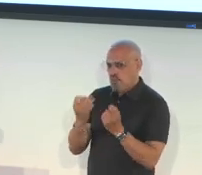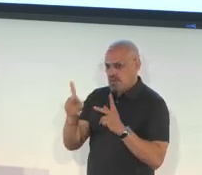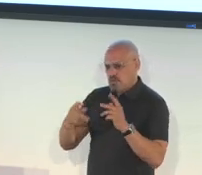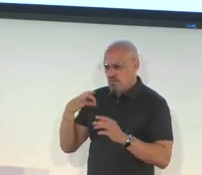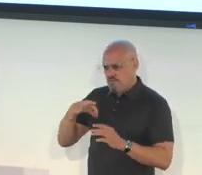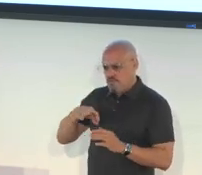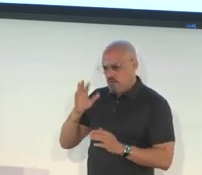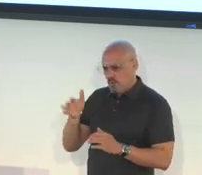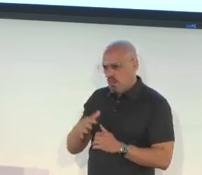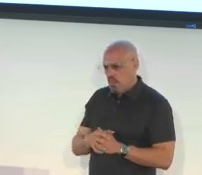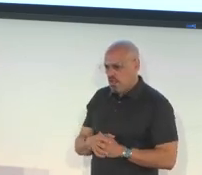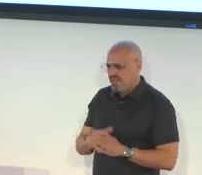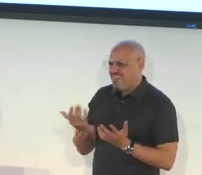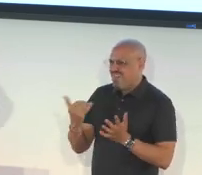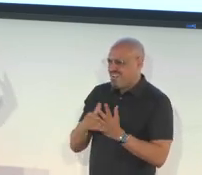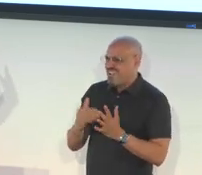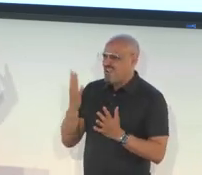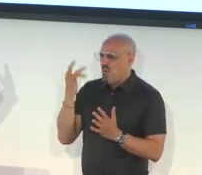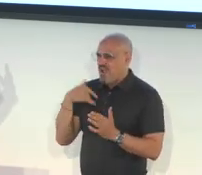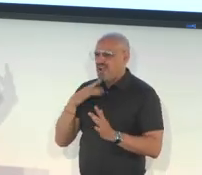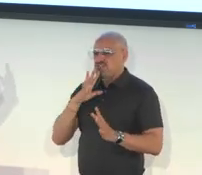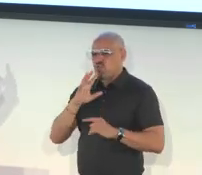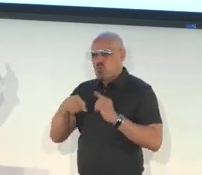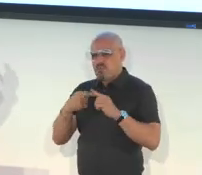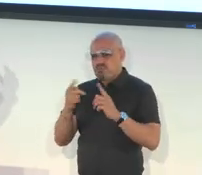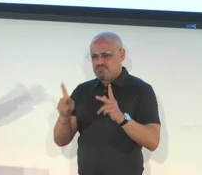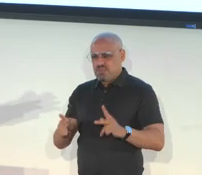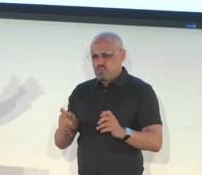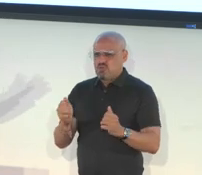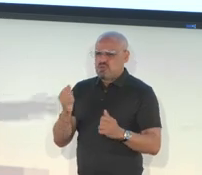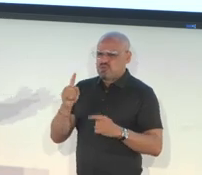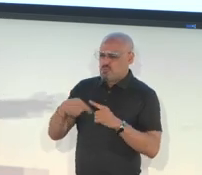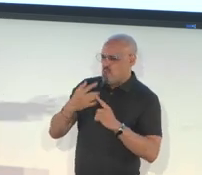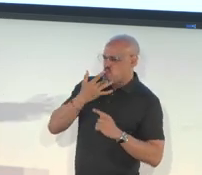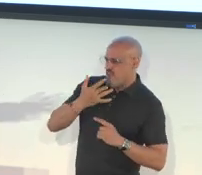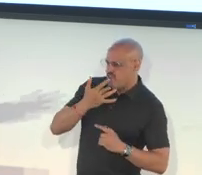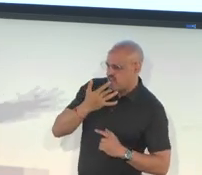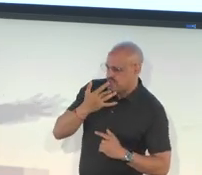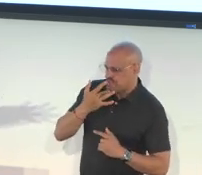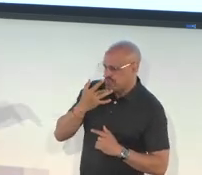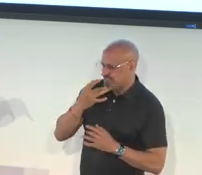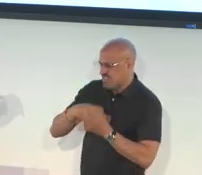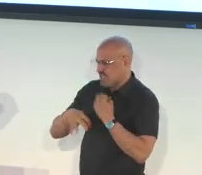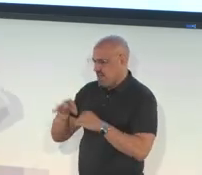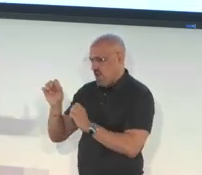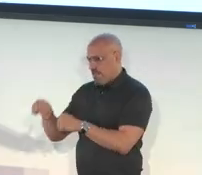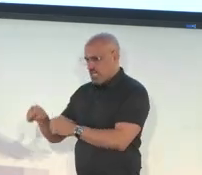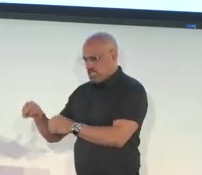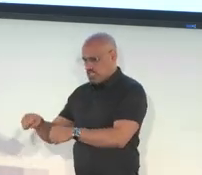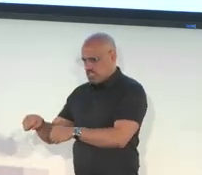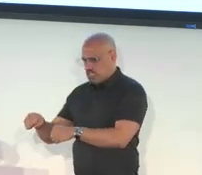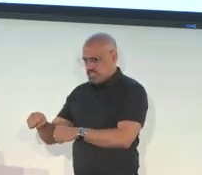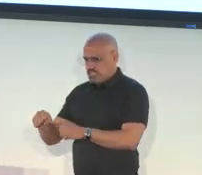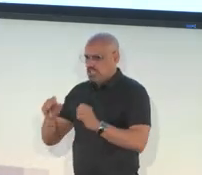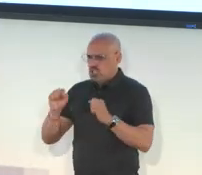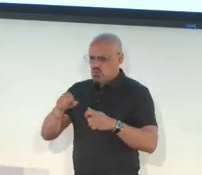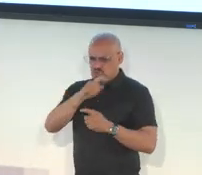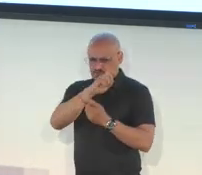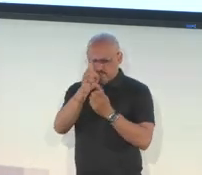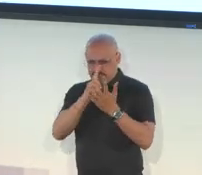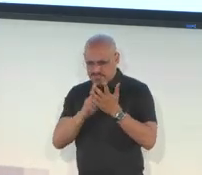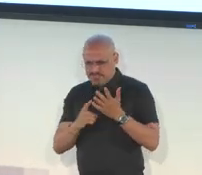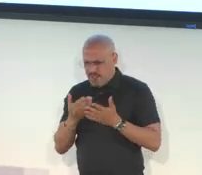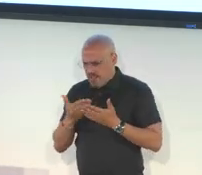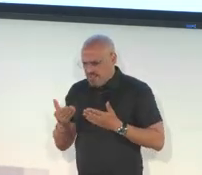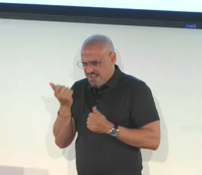once again, that's why I talk to people about this idea of preference rather than ability, because you're designing features that